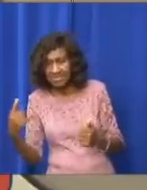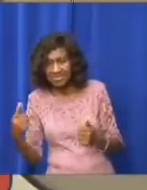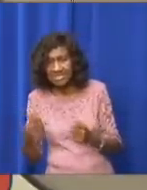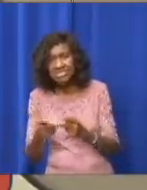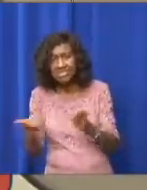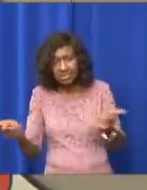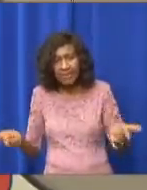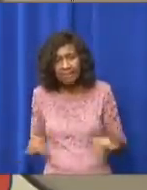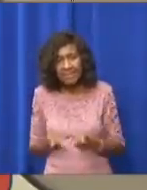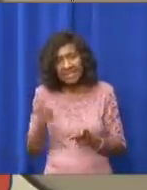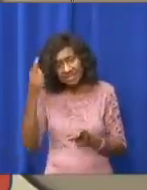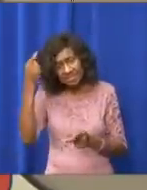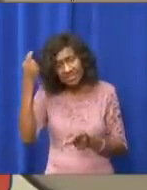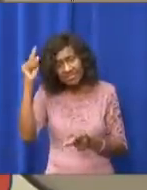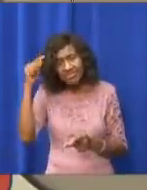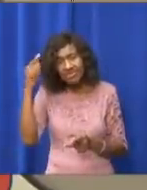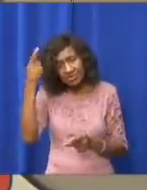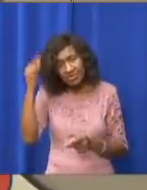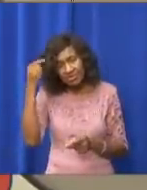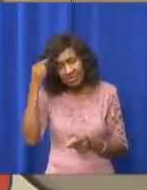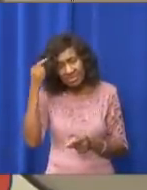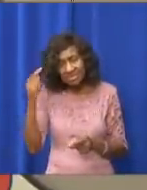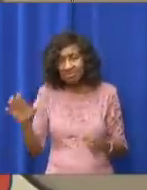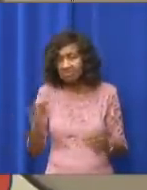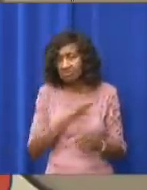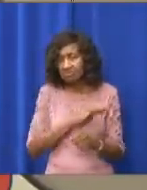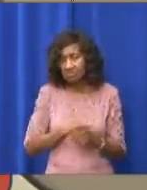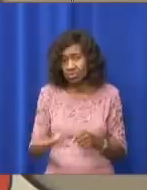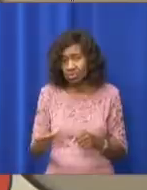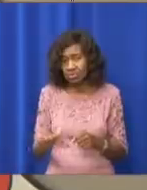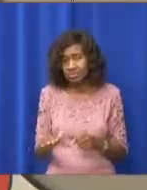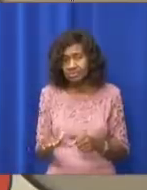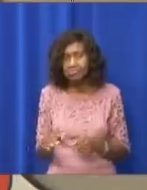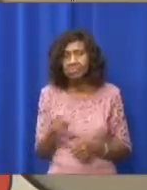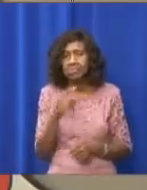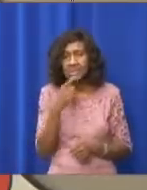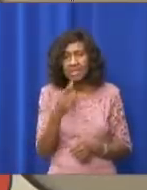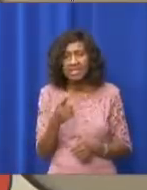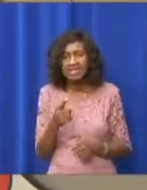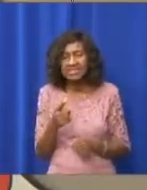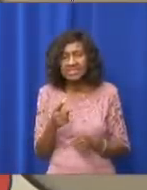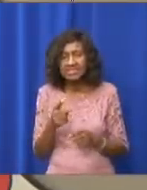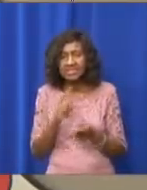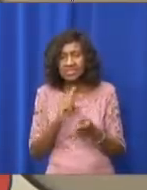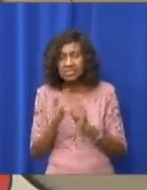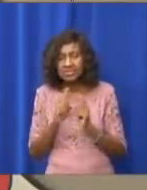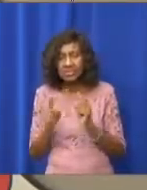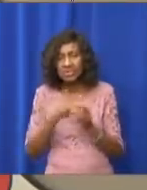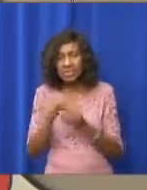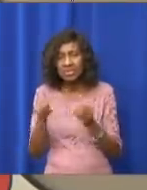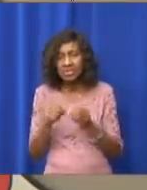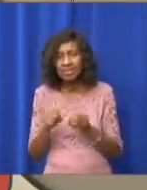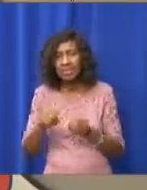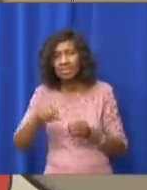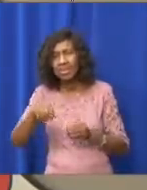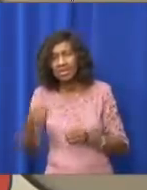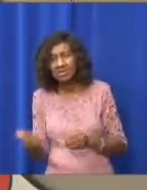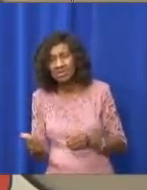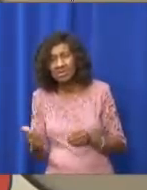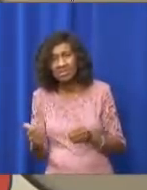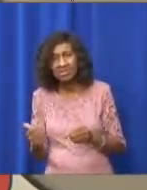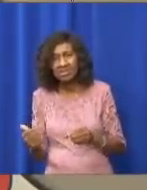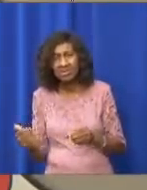capacity at the moment. I'm also pleased to announce that my office is in discussion about a separate airbridge flight to London